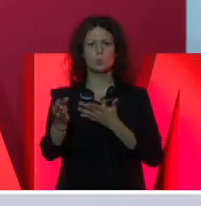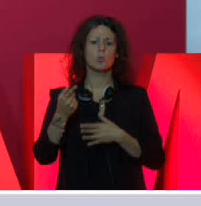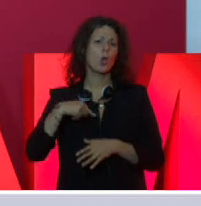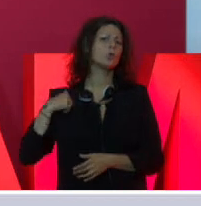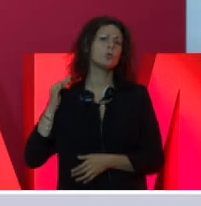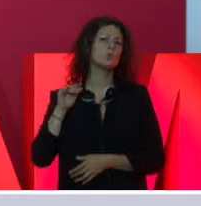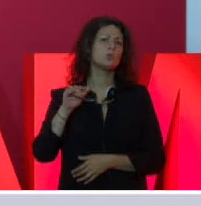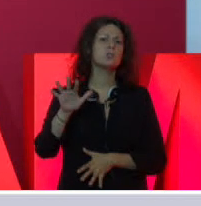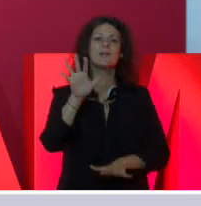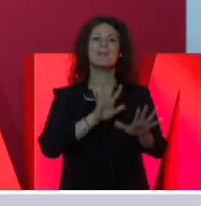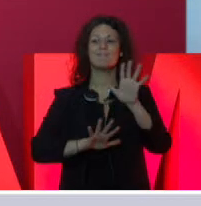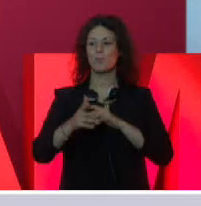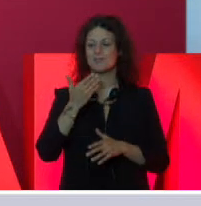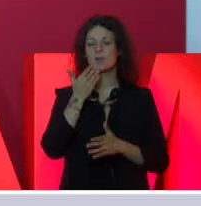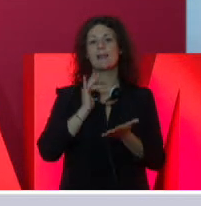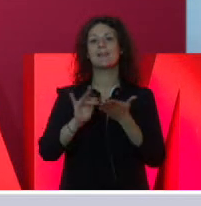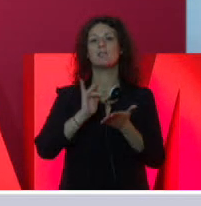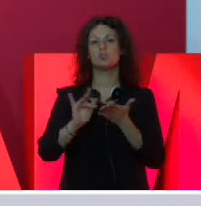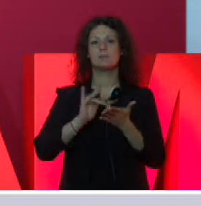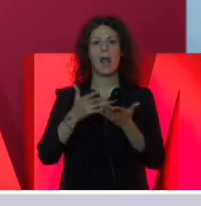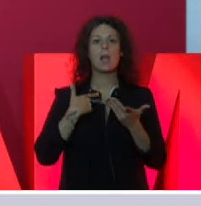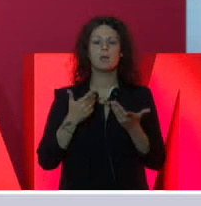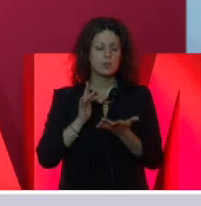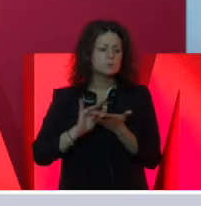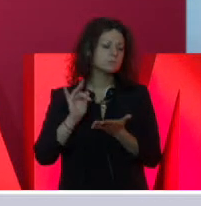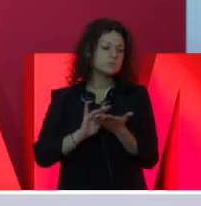the traces we leave through